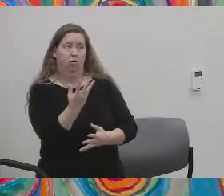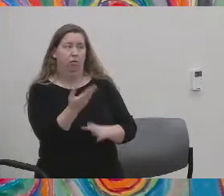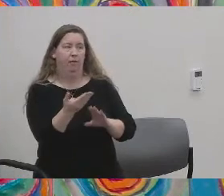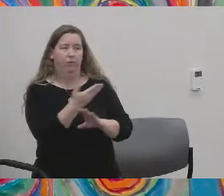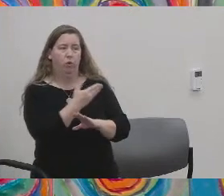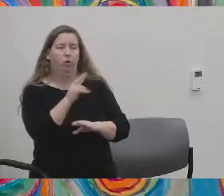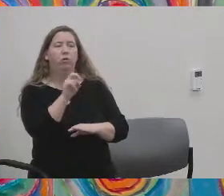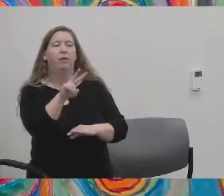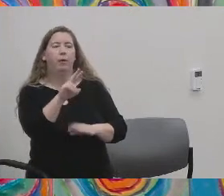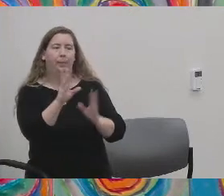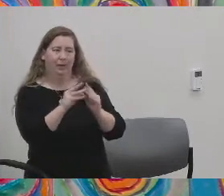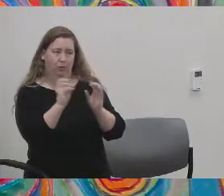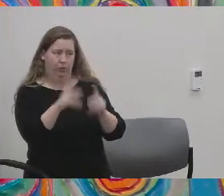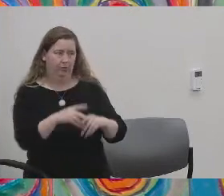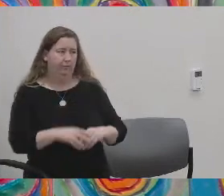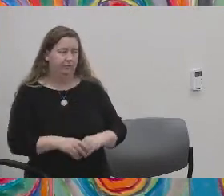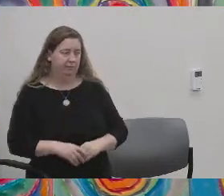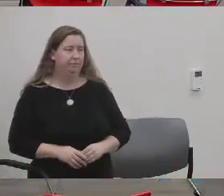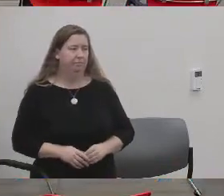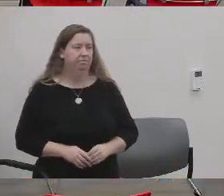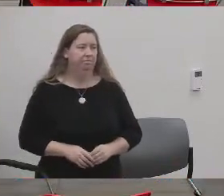November meeting. Okay, thanks.